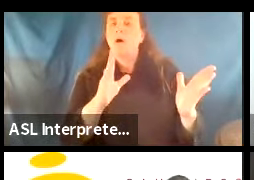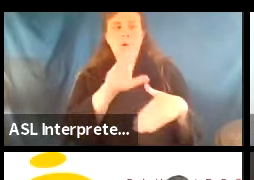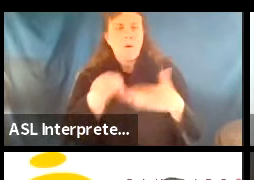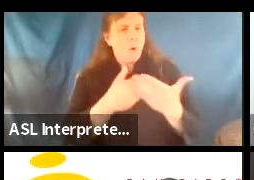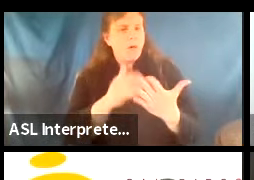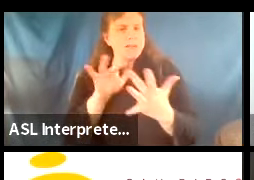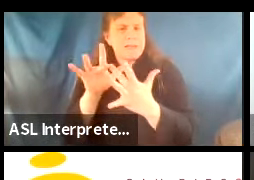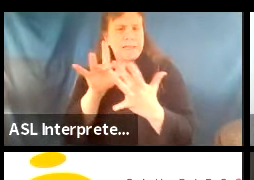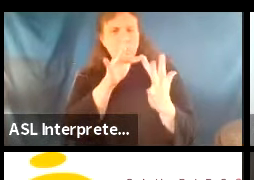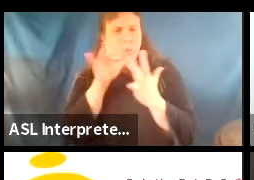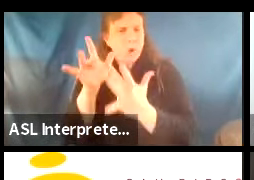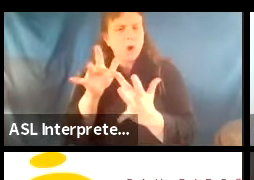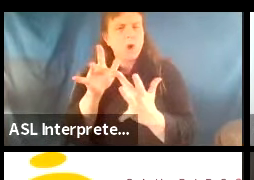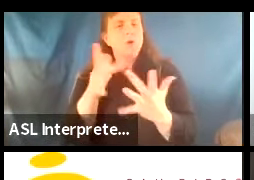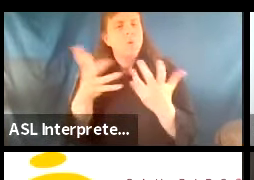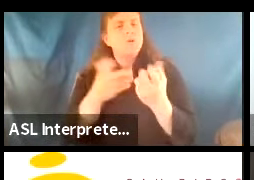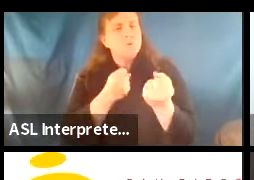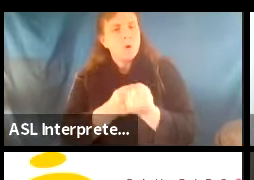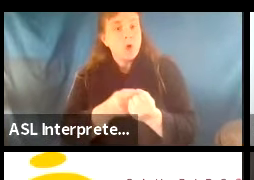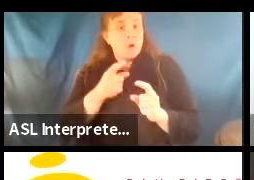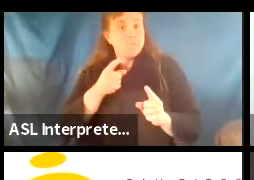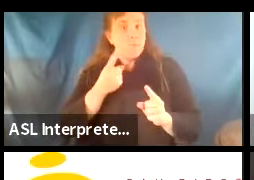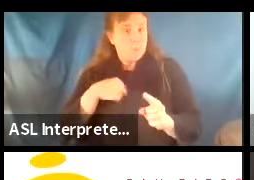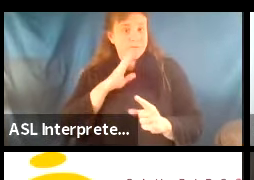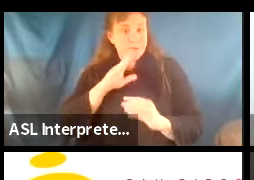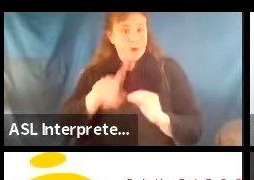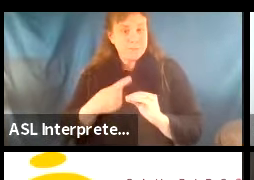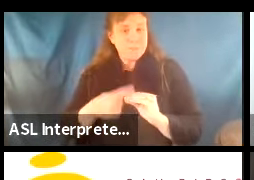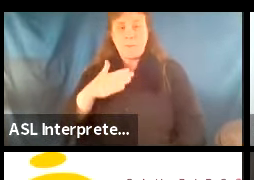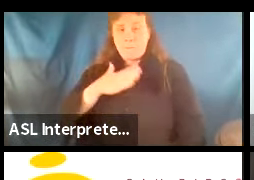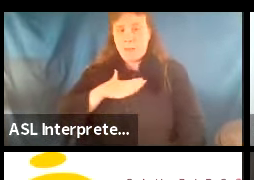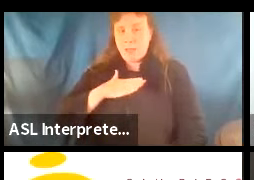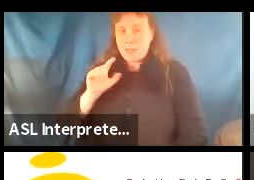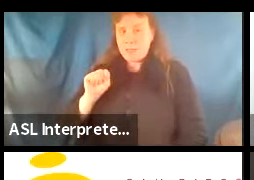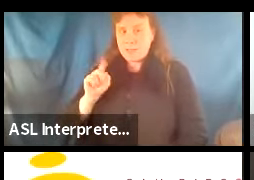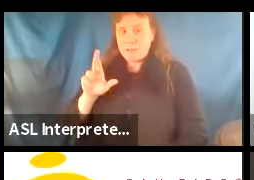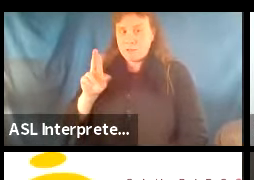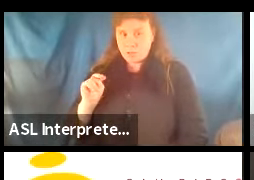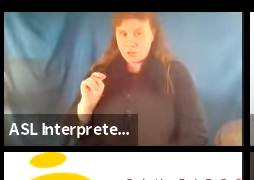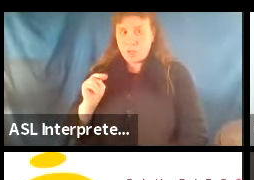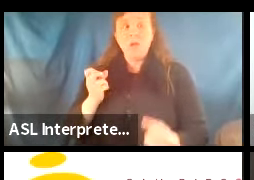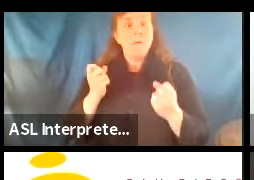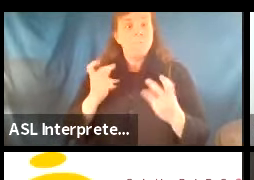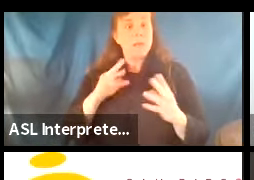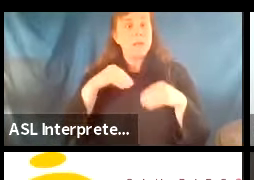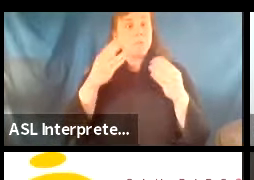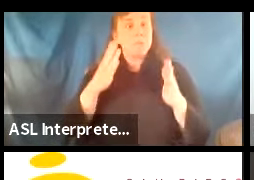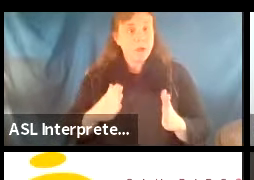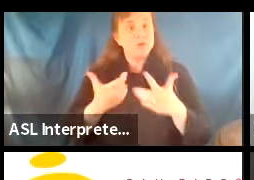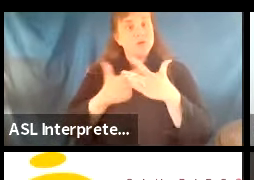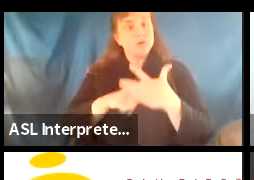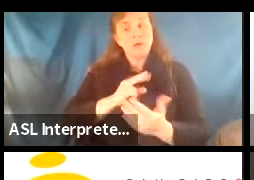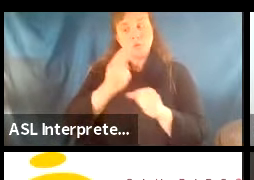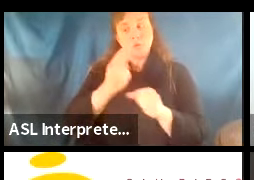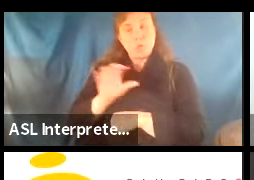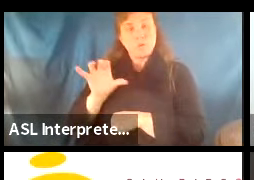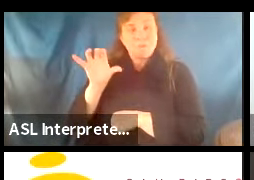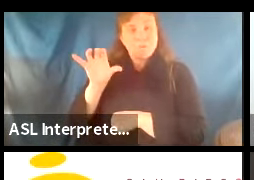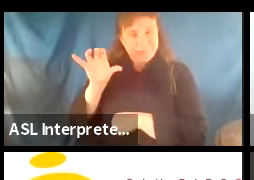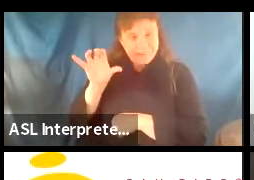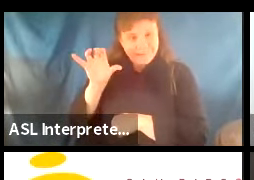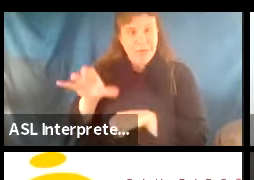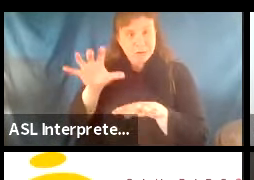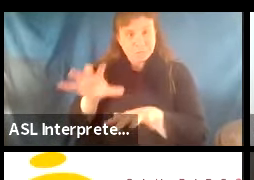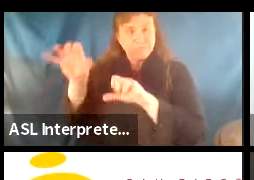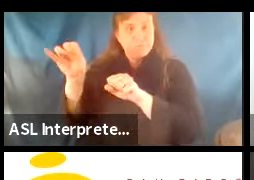hearing a lot about My Turn, and many of our providers are transitioning to that platform. And so we want to make sure that we do no